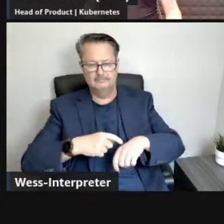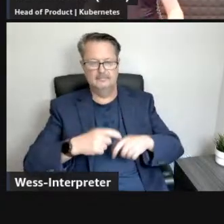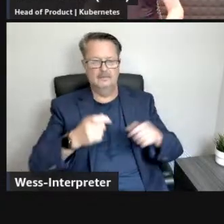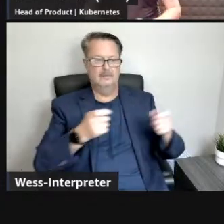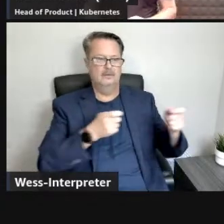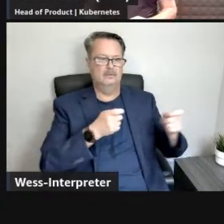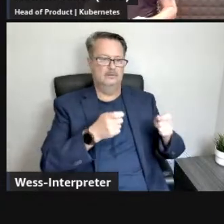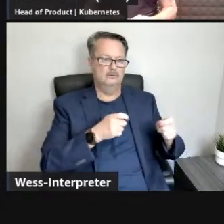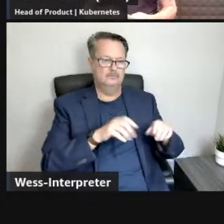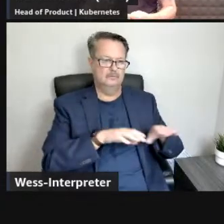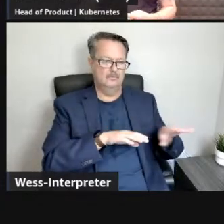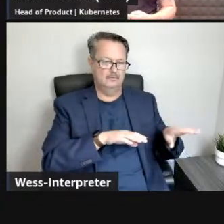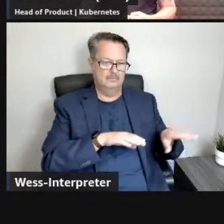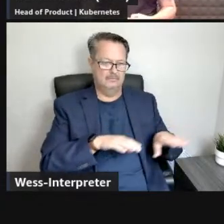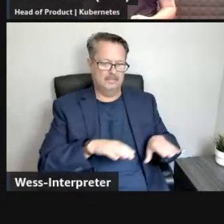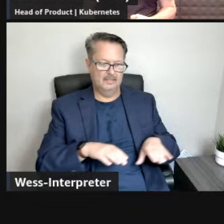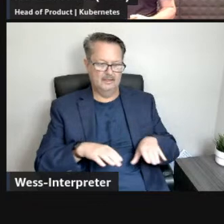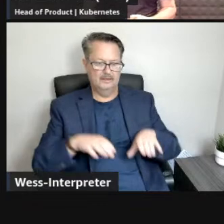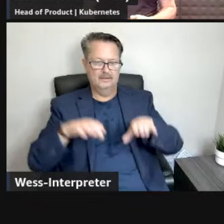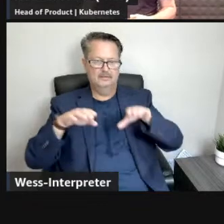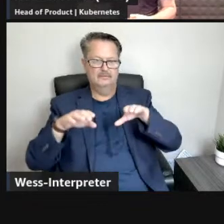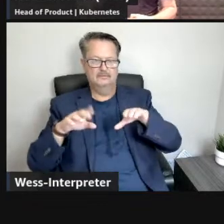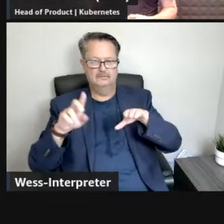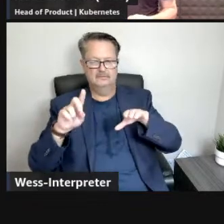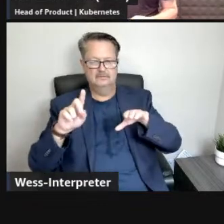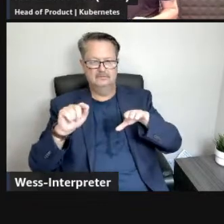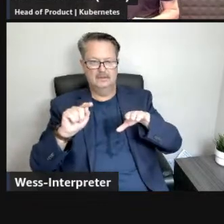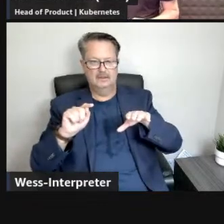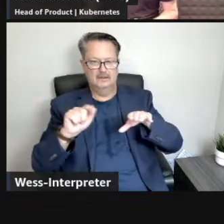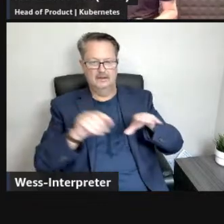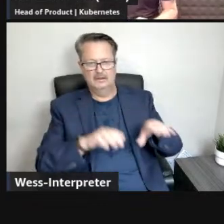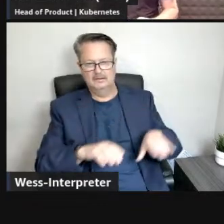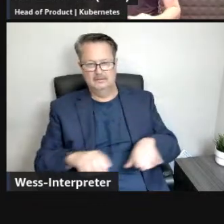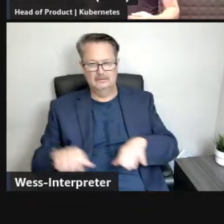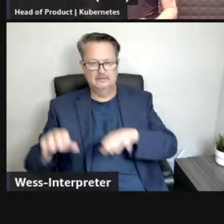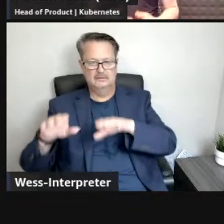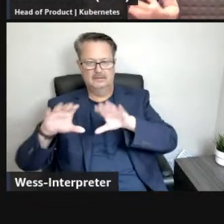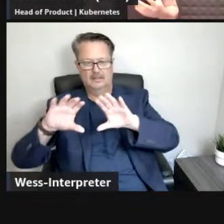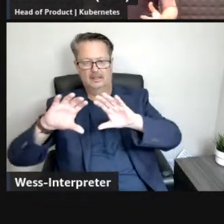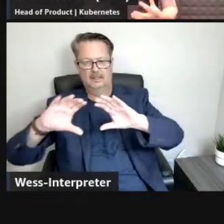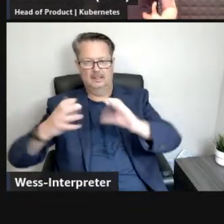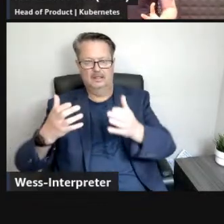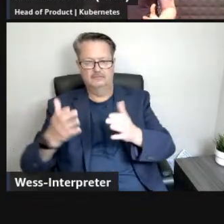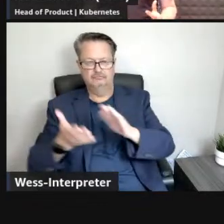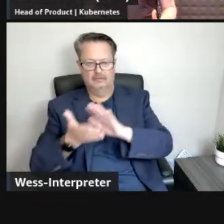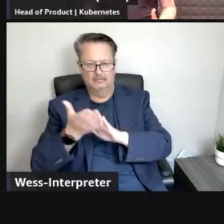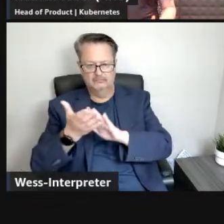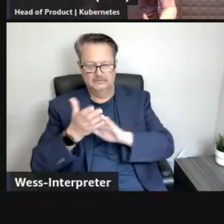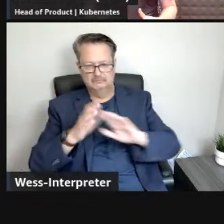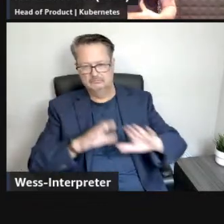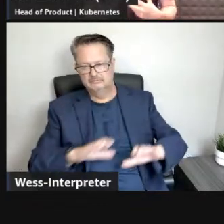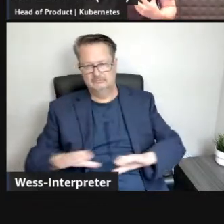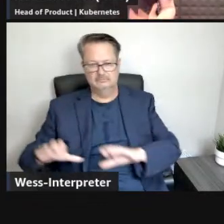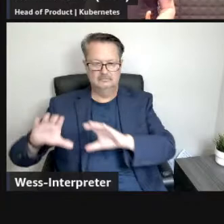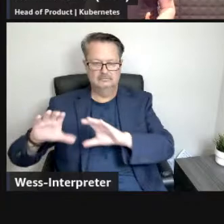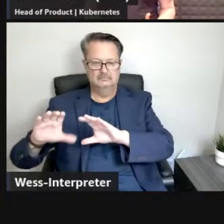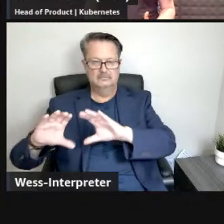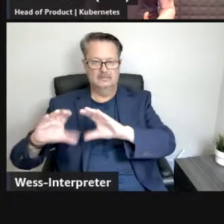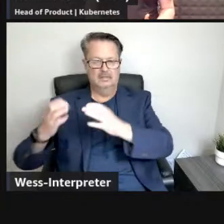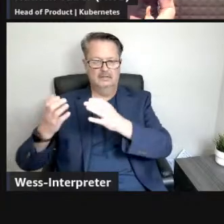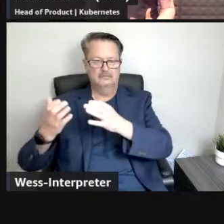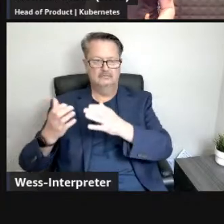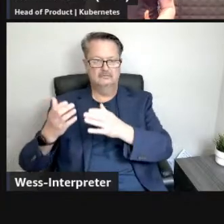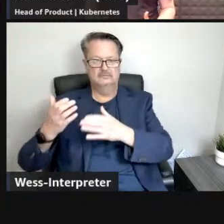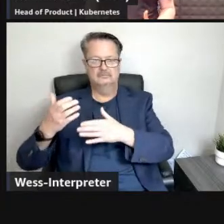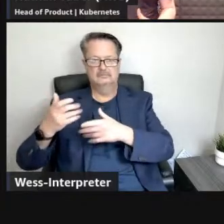data plane with the nodes to cluster operations and cluster management. And these are the things that we're working on now. These are the things that are